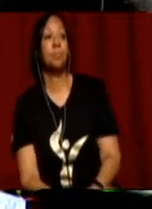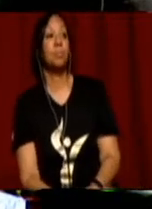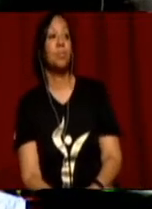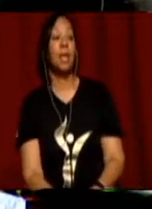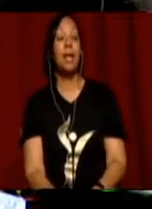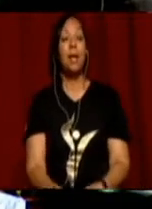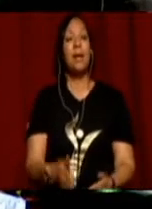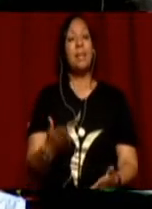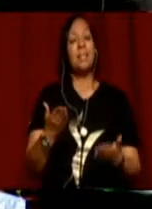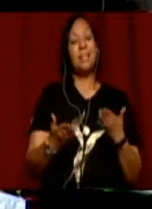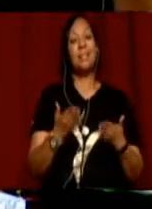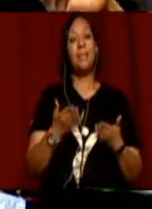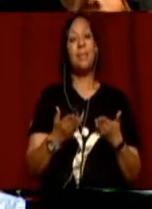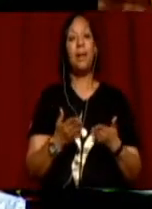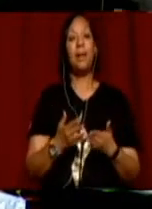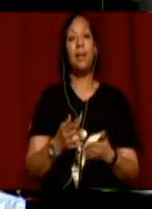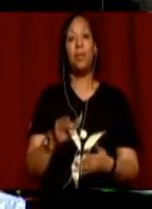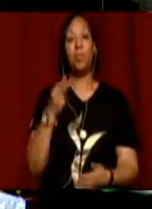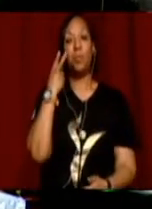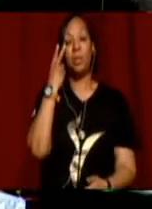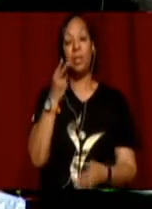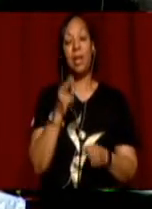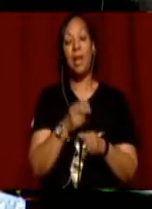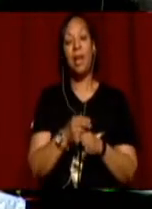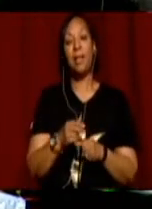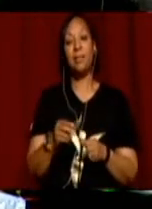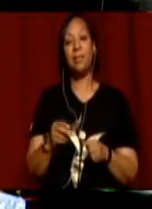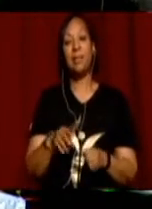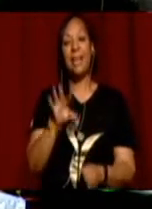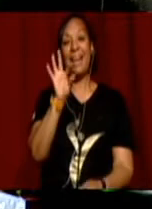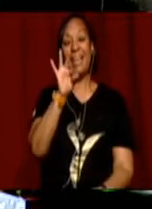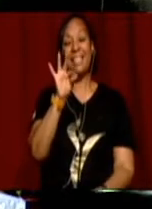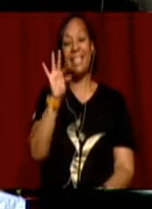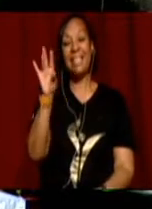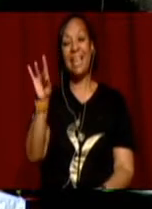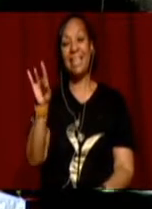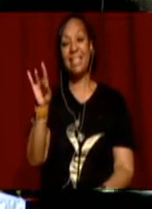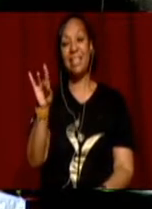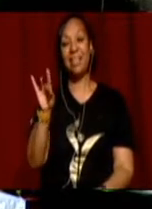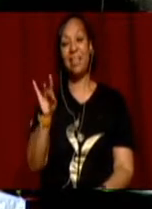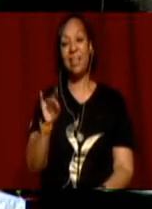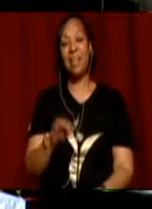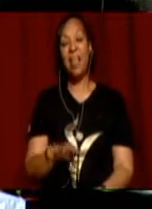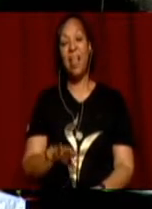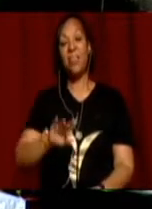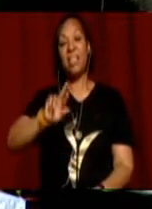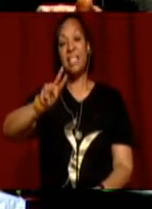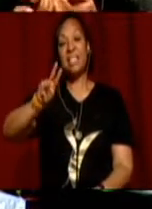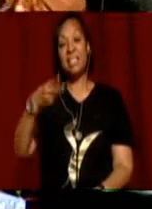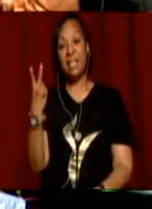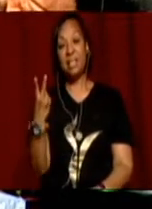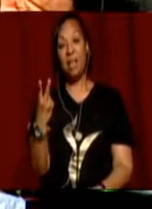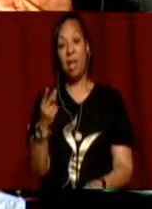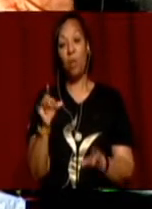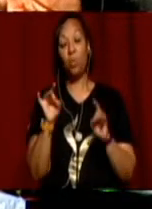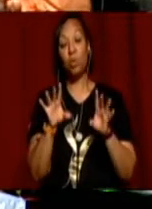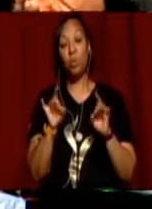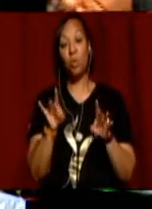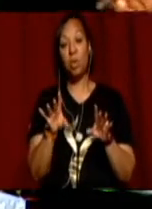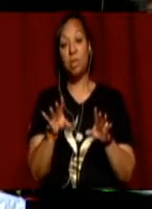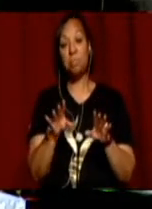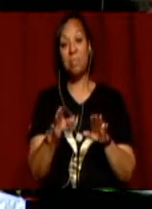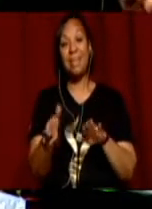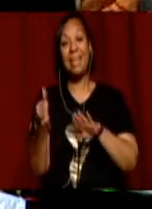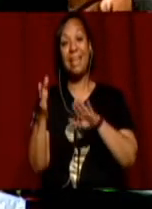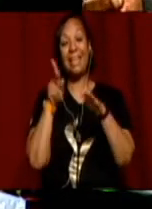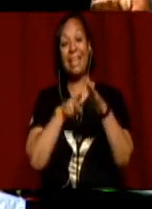Does it appear as if when we look at the pandemic of 1918, the second wave was worse? The second wave wiped out